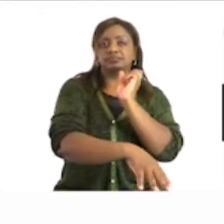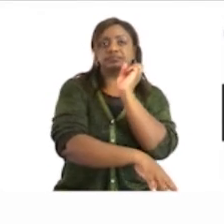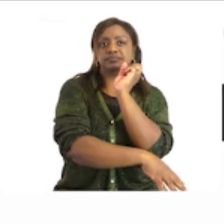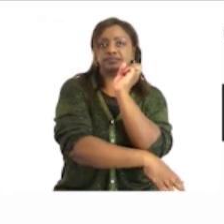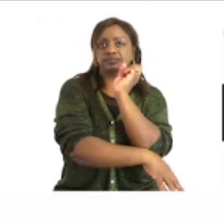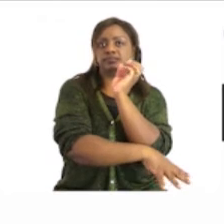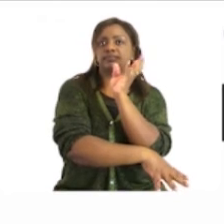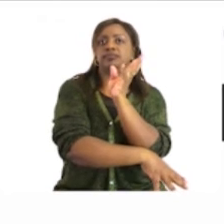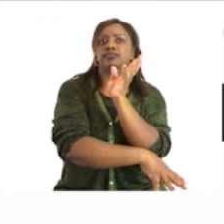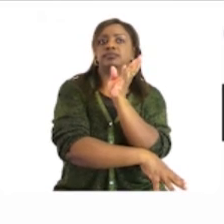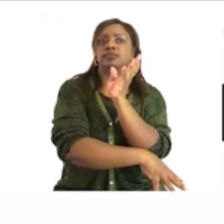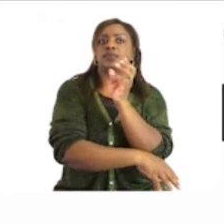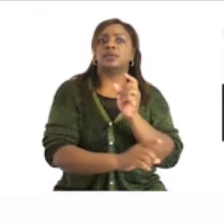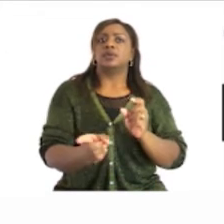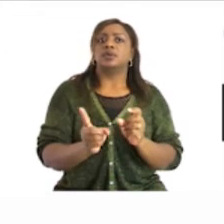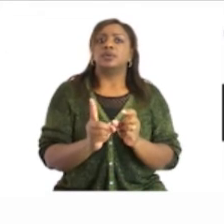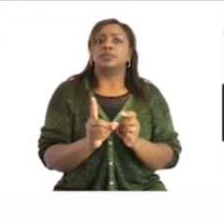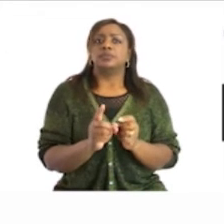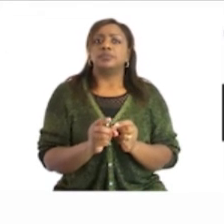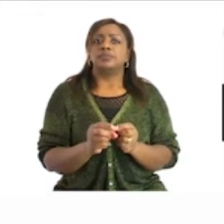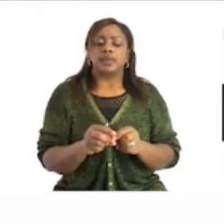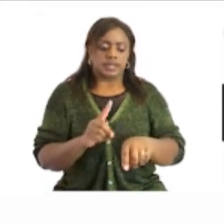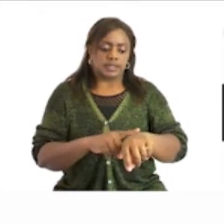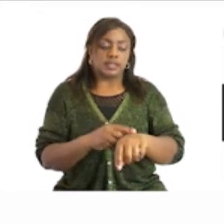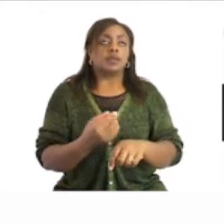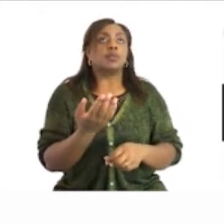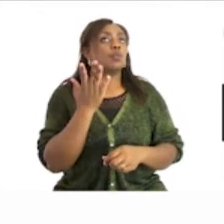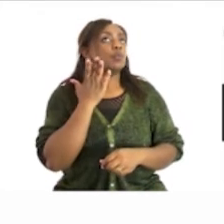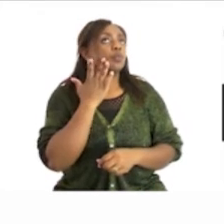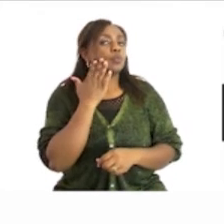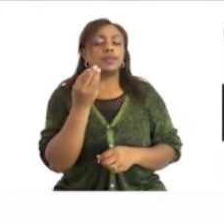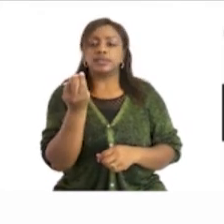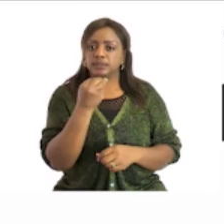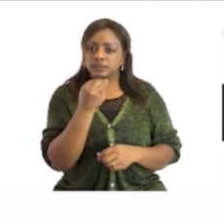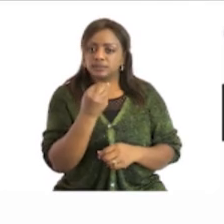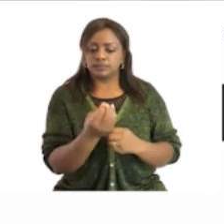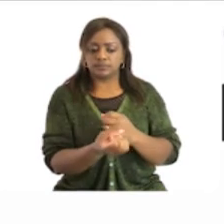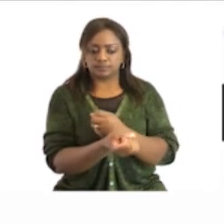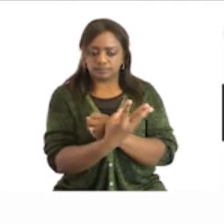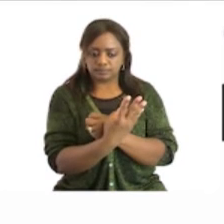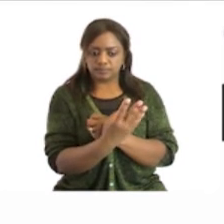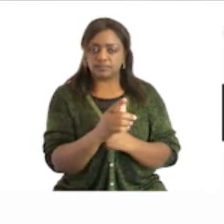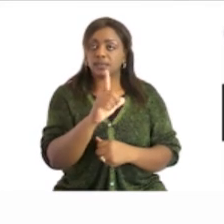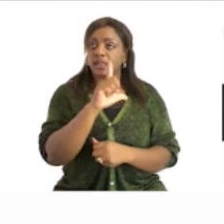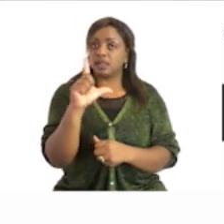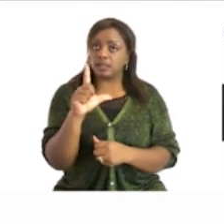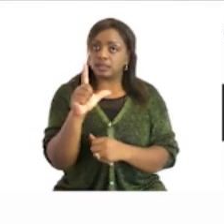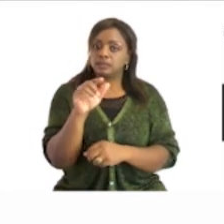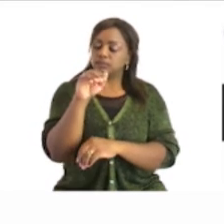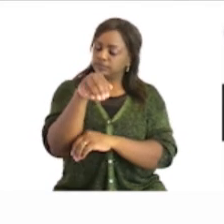well. You need to eat the correct amount of all of the different types of food. Remember, we spoke about